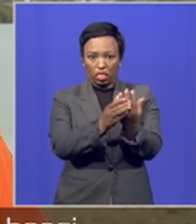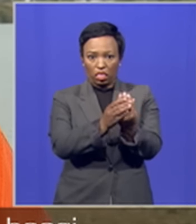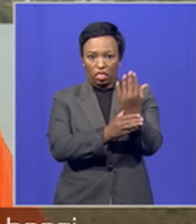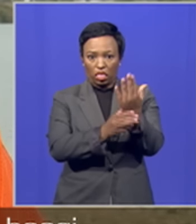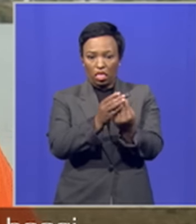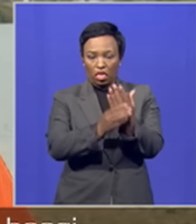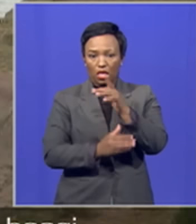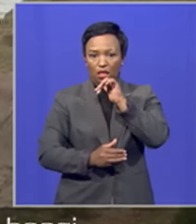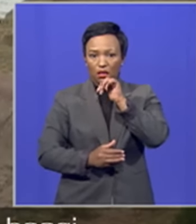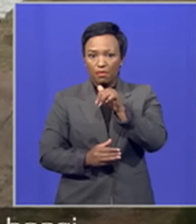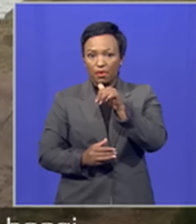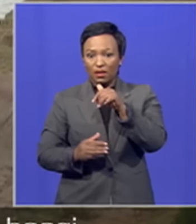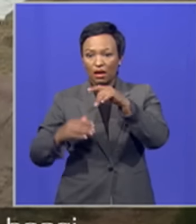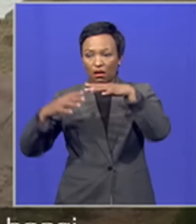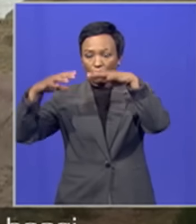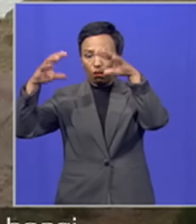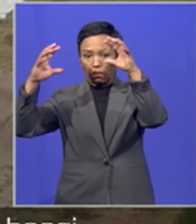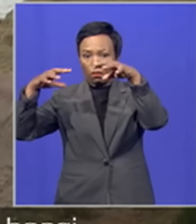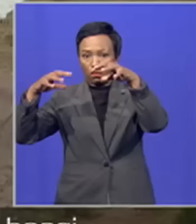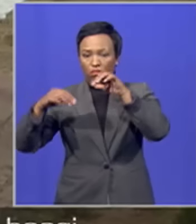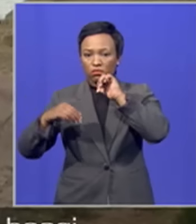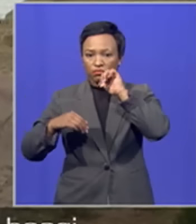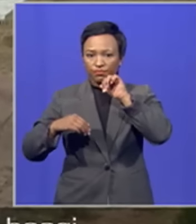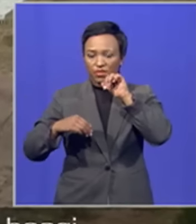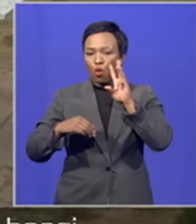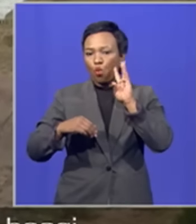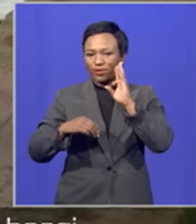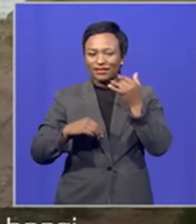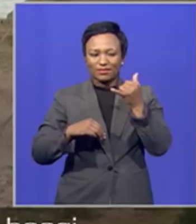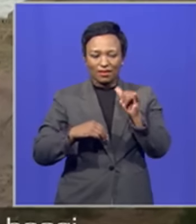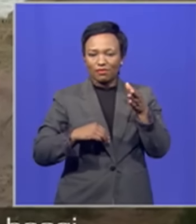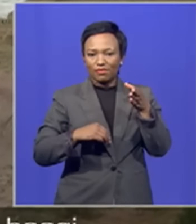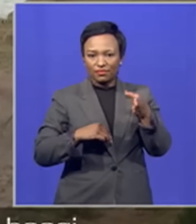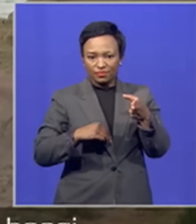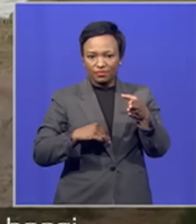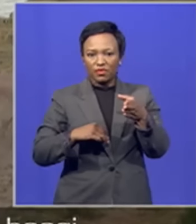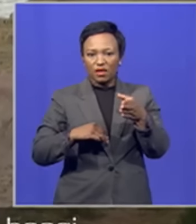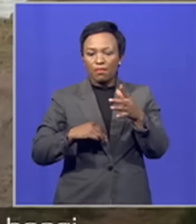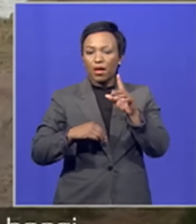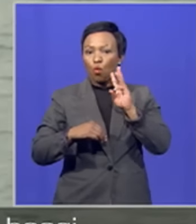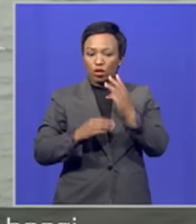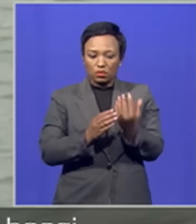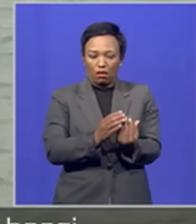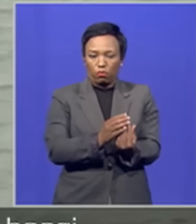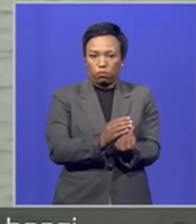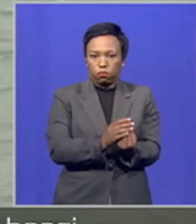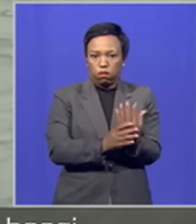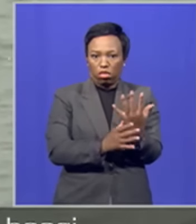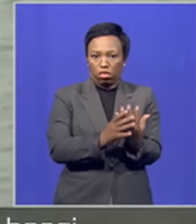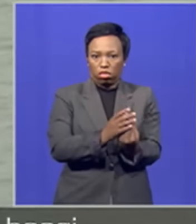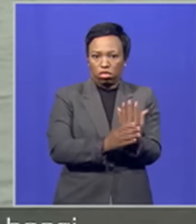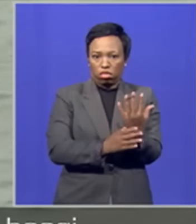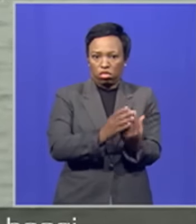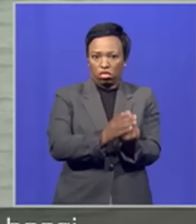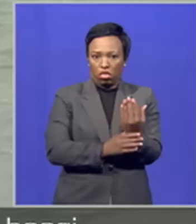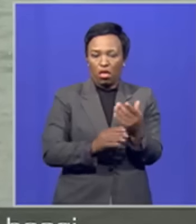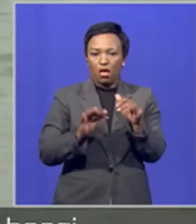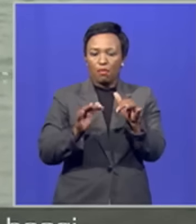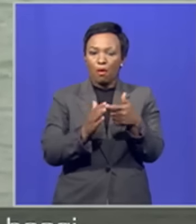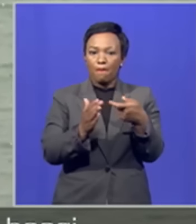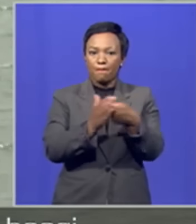pula ena ka nako nngwe a ba teng empa haholo ke metsi a kopotsang ho tswa tlase. Jwale motho ya rekileng mobu